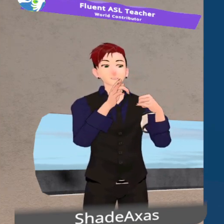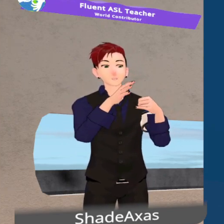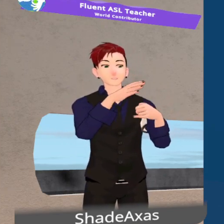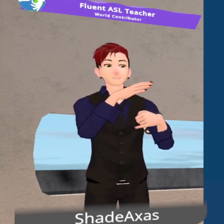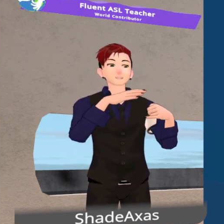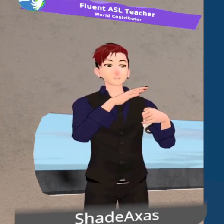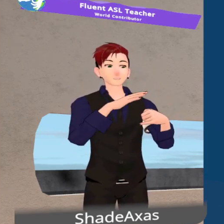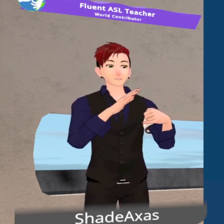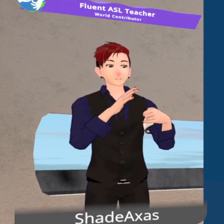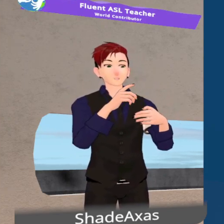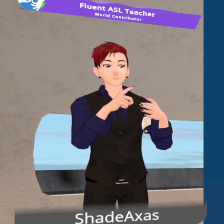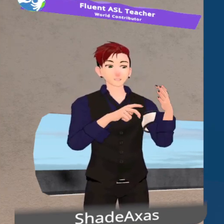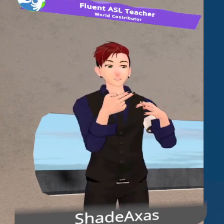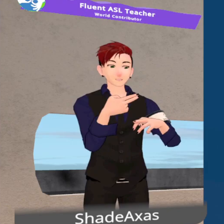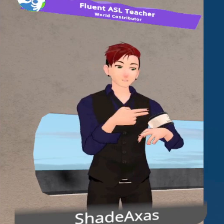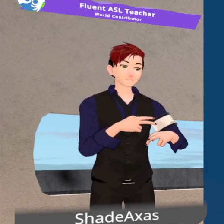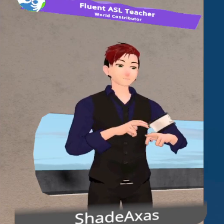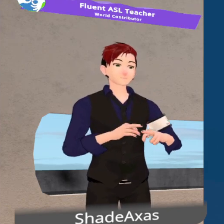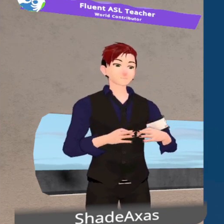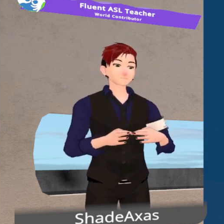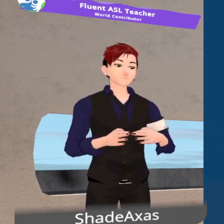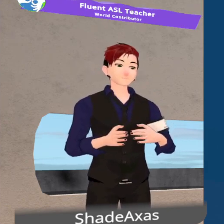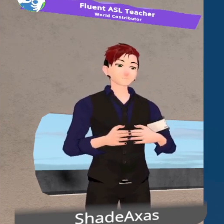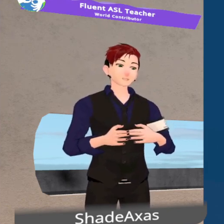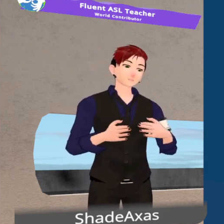finding out in your local area what they use.